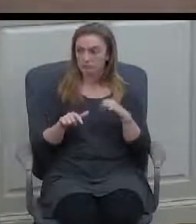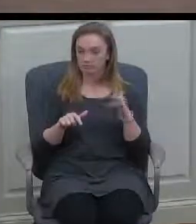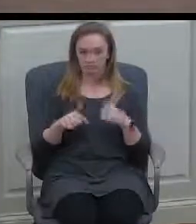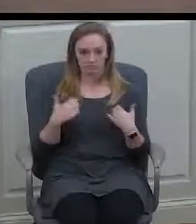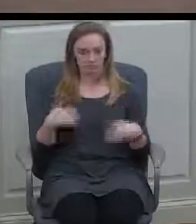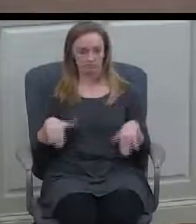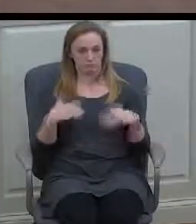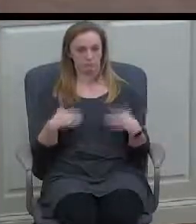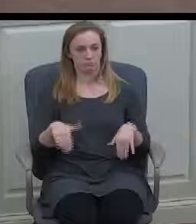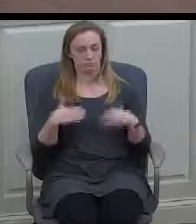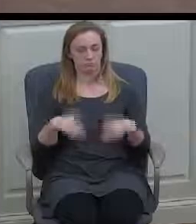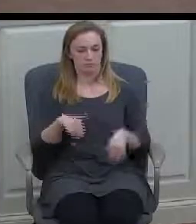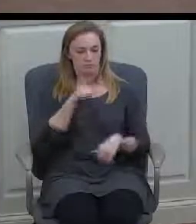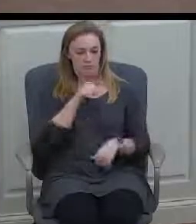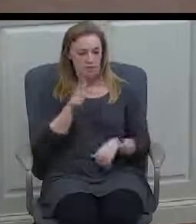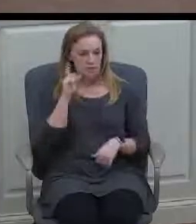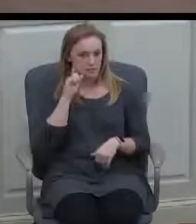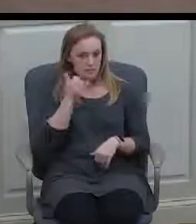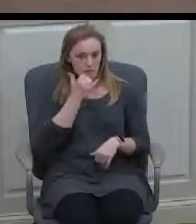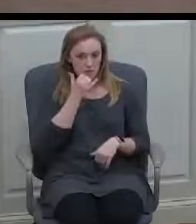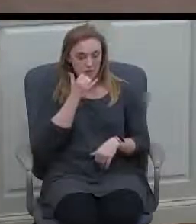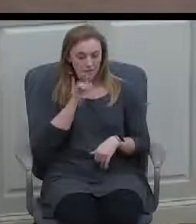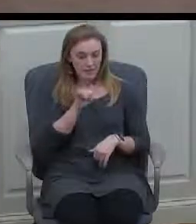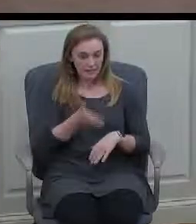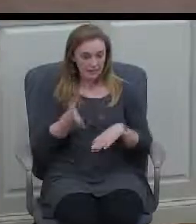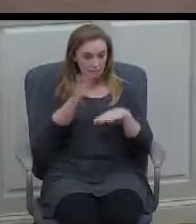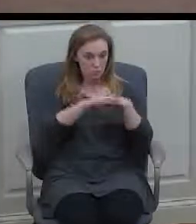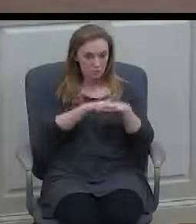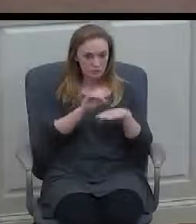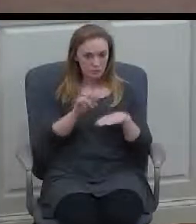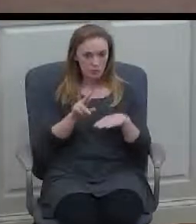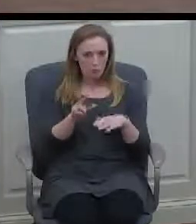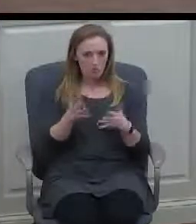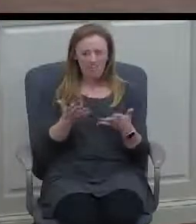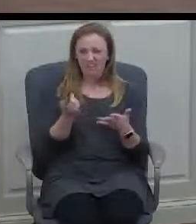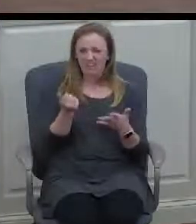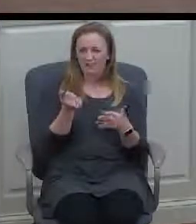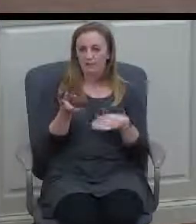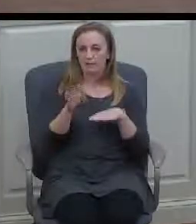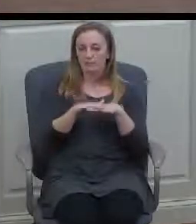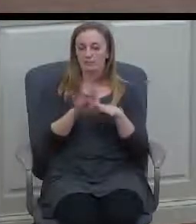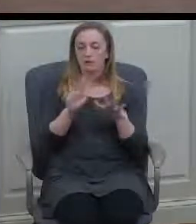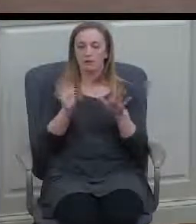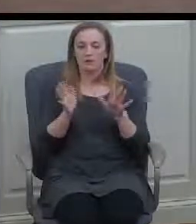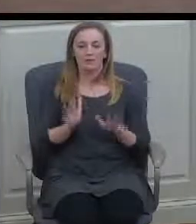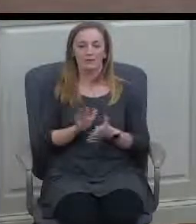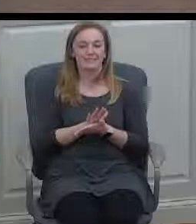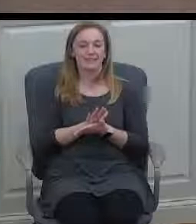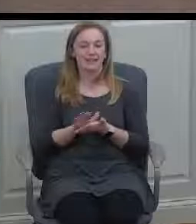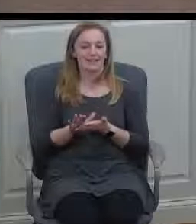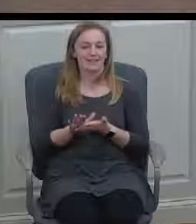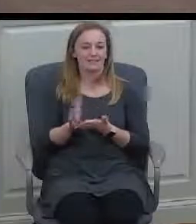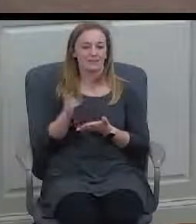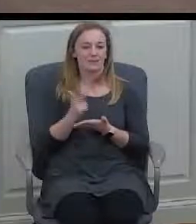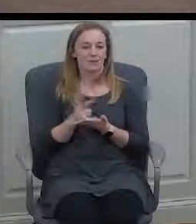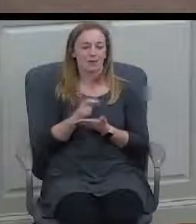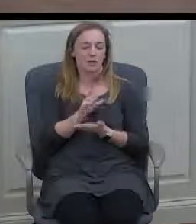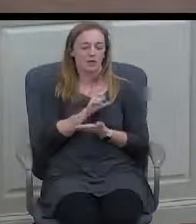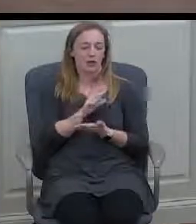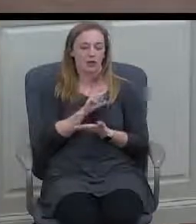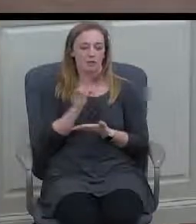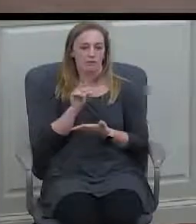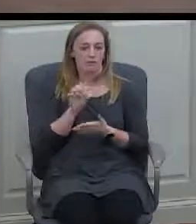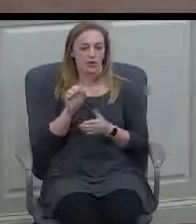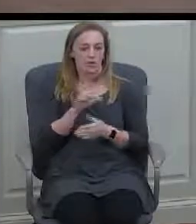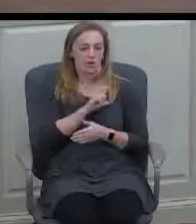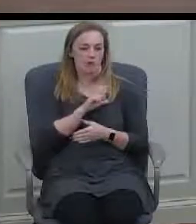okay, I didn't hear you wrong. Wow. Is that an increase or? A little bit. As the weather gets nicer, their parking officers and code officers are able to